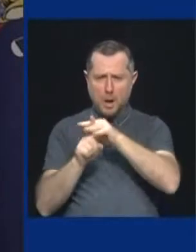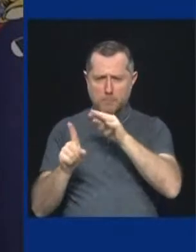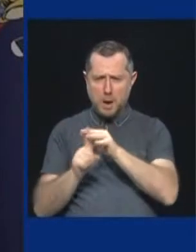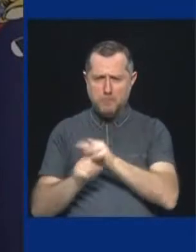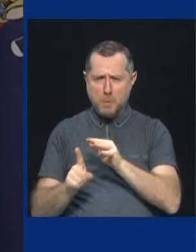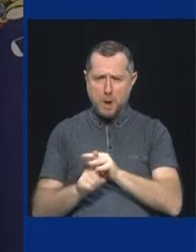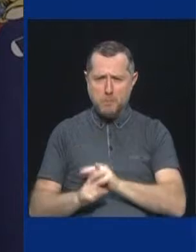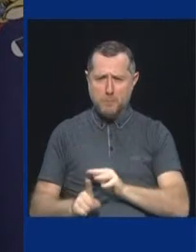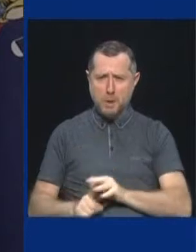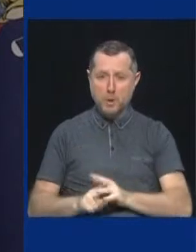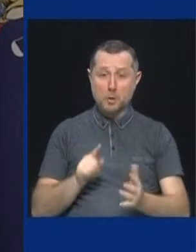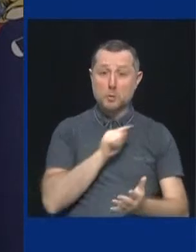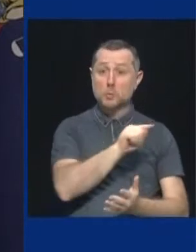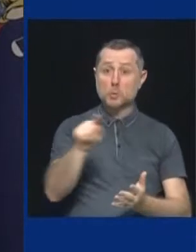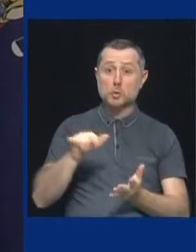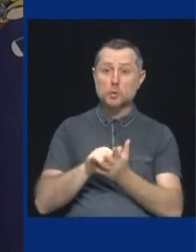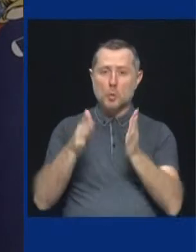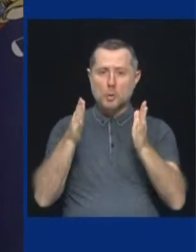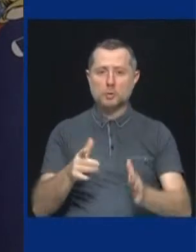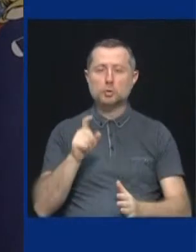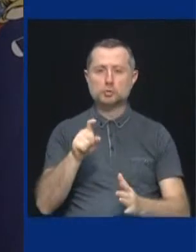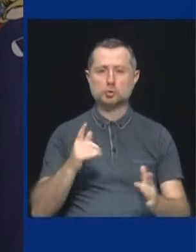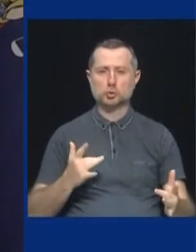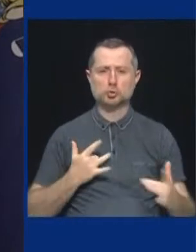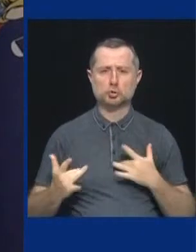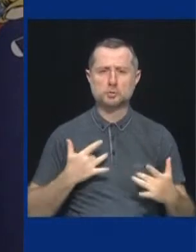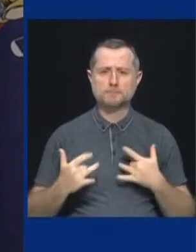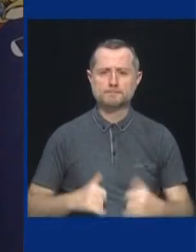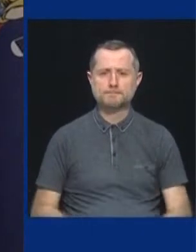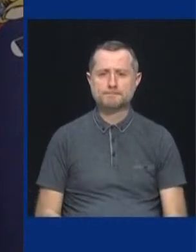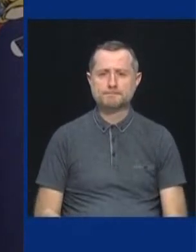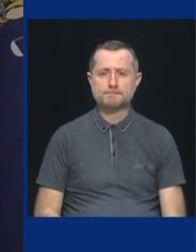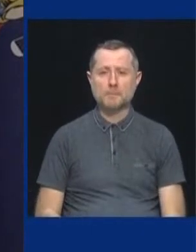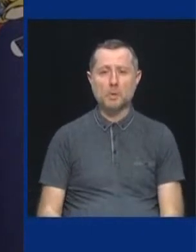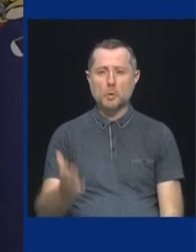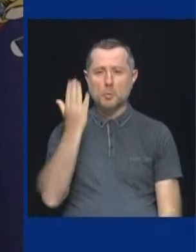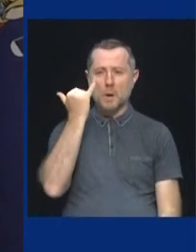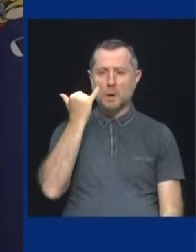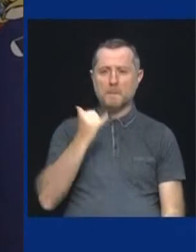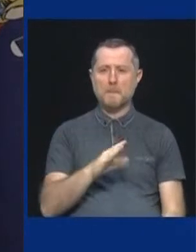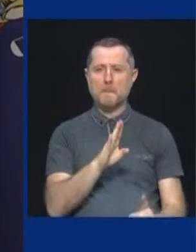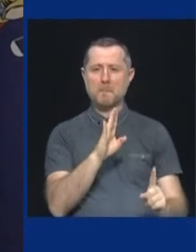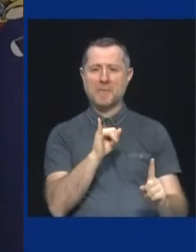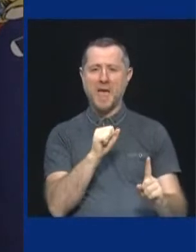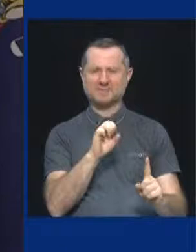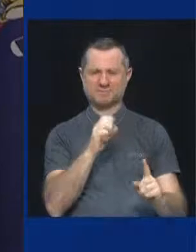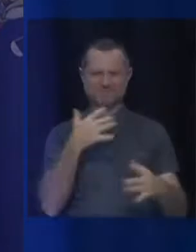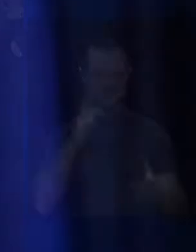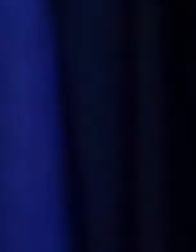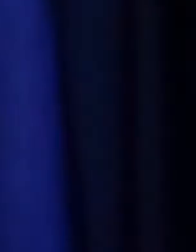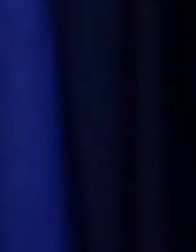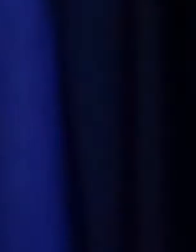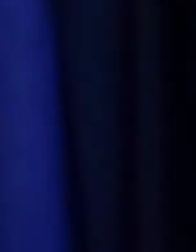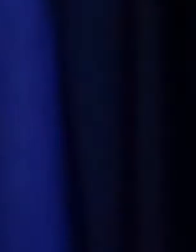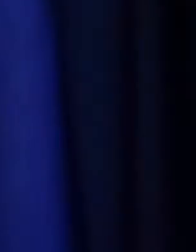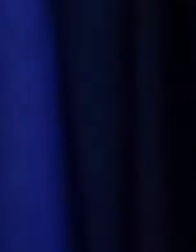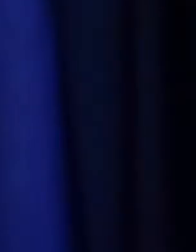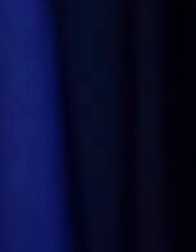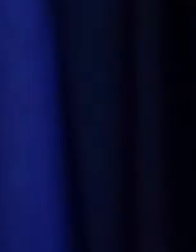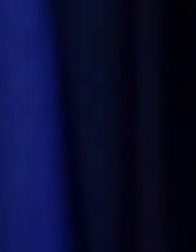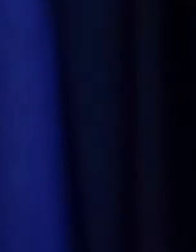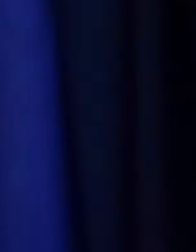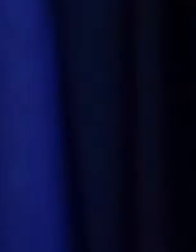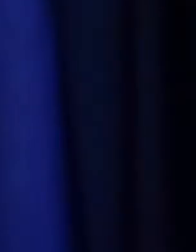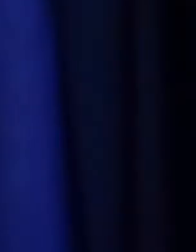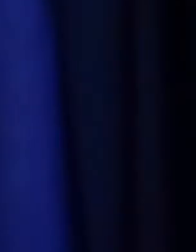most serious allegations against him, filed by women who said he had groped them, were false. He did admit some of his personal remarks